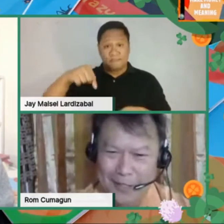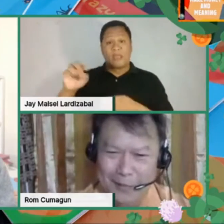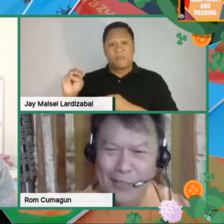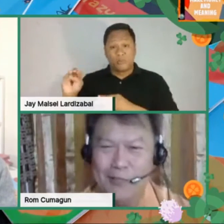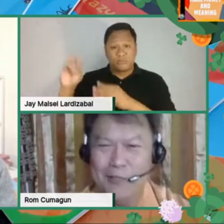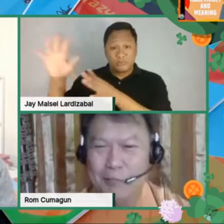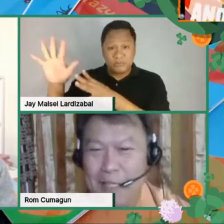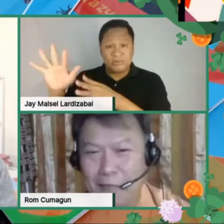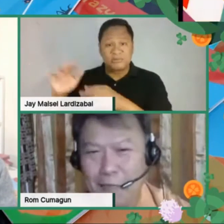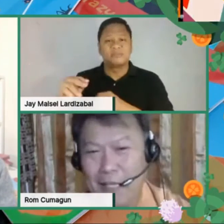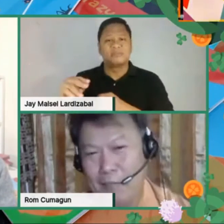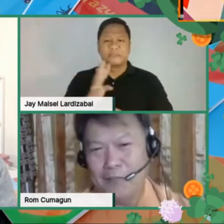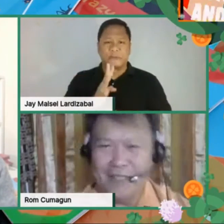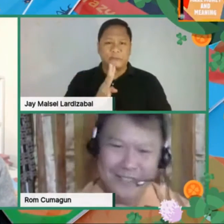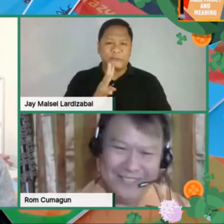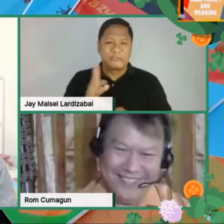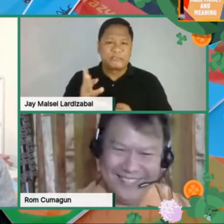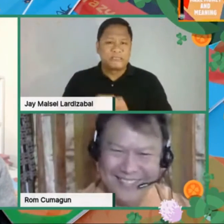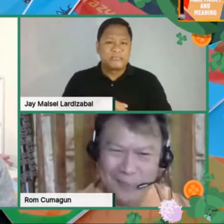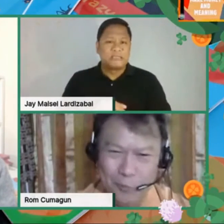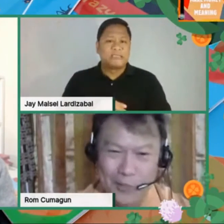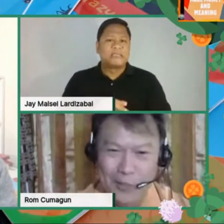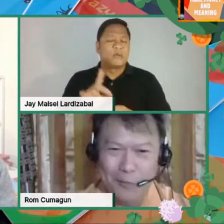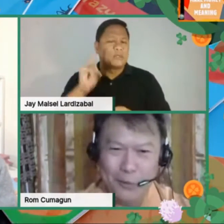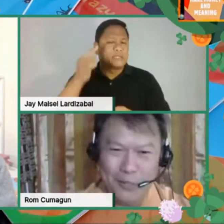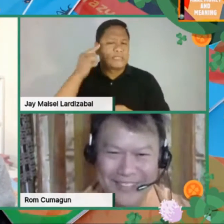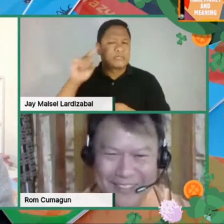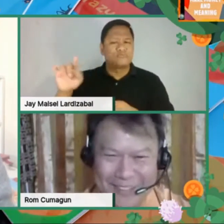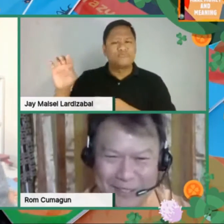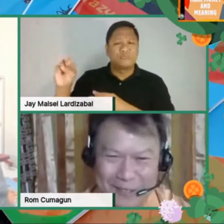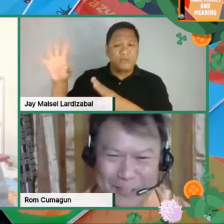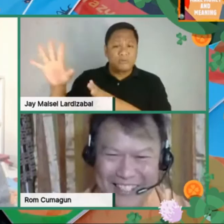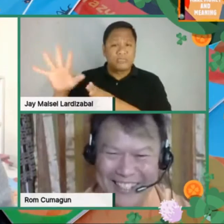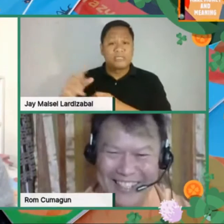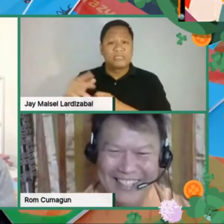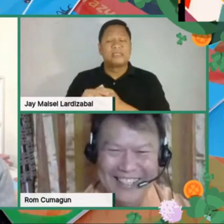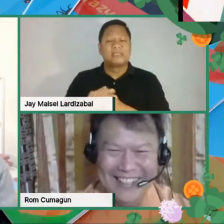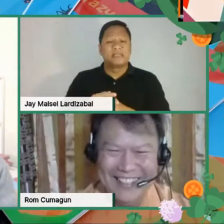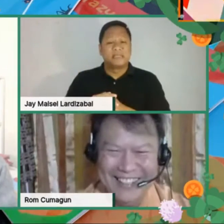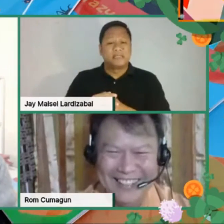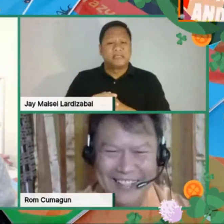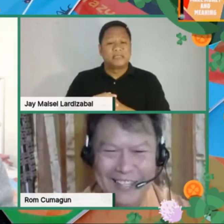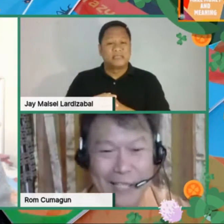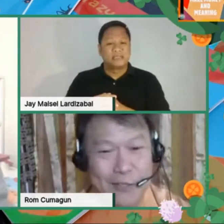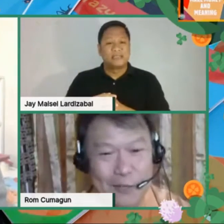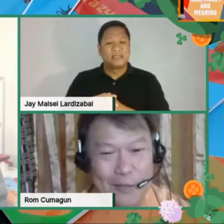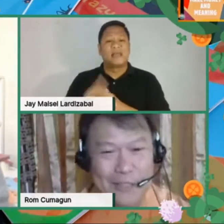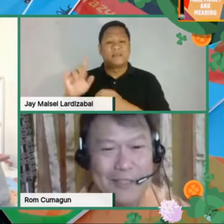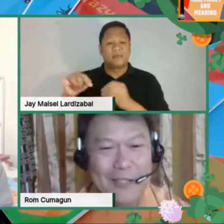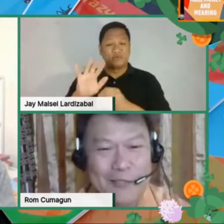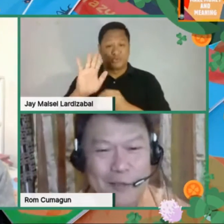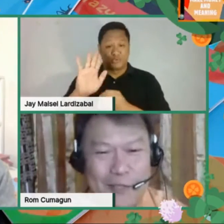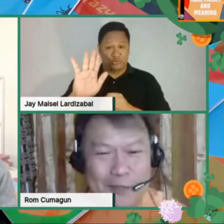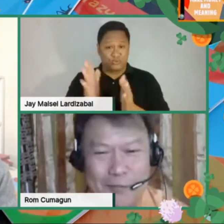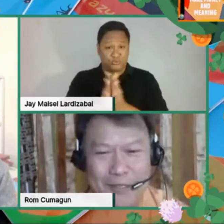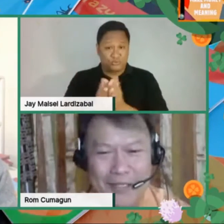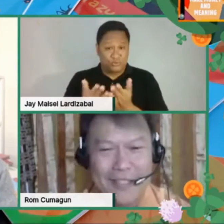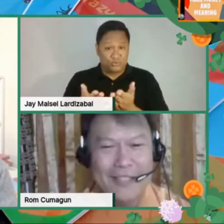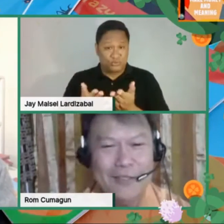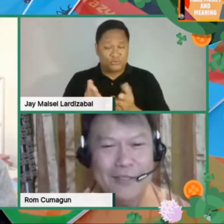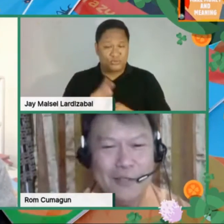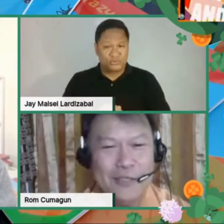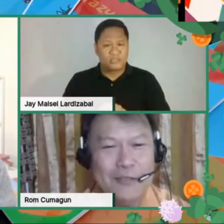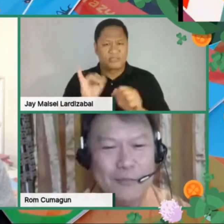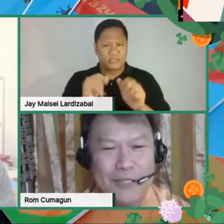you've reached the peak of one mountain Oh, with yeah. your book. With your book, And can you yeah. show us? Can you show us your